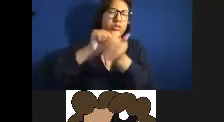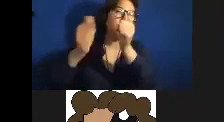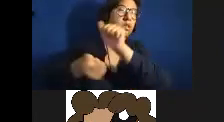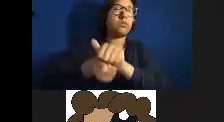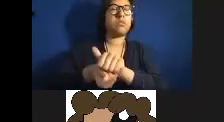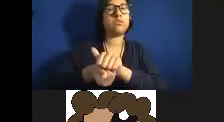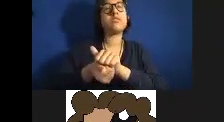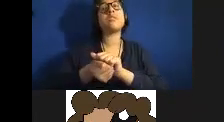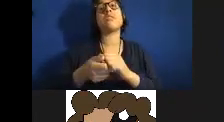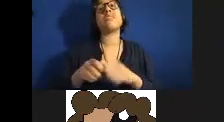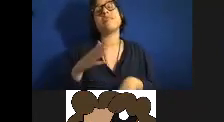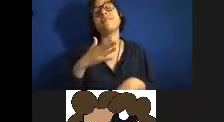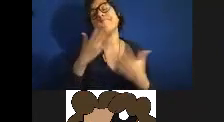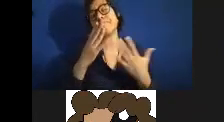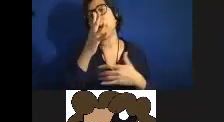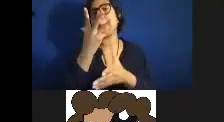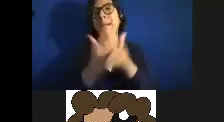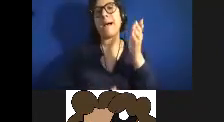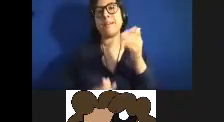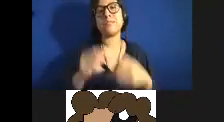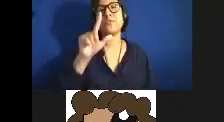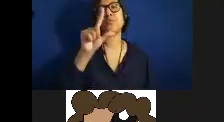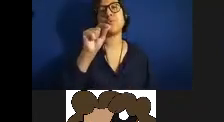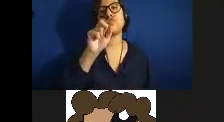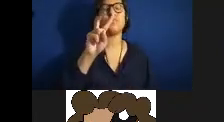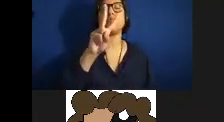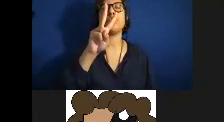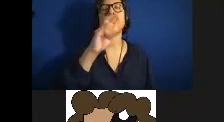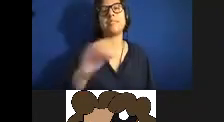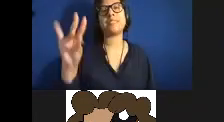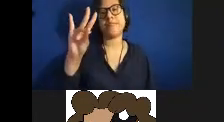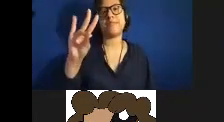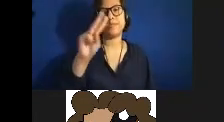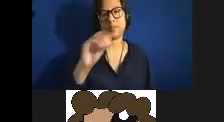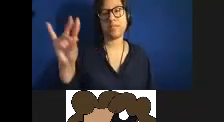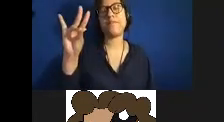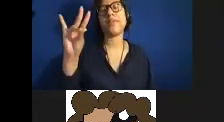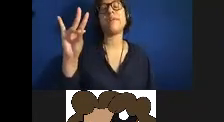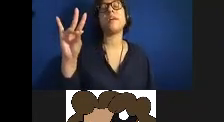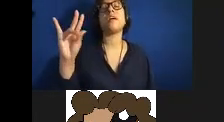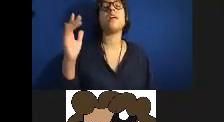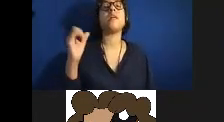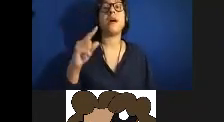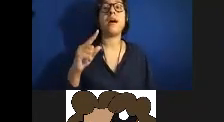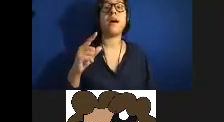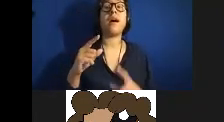passed back in 2007, but you know, from what I know, based on accounts of what I've heard from her